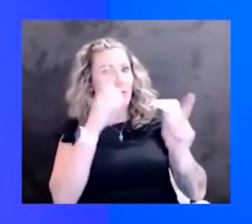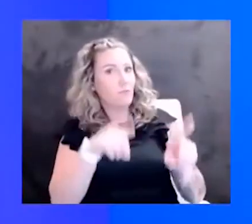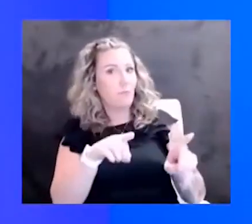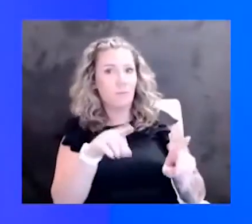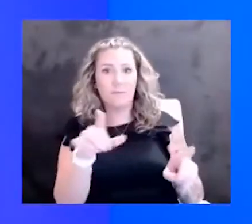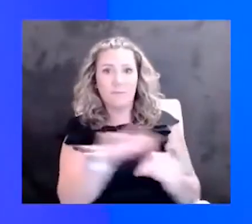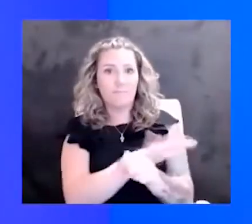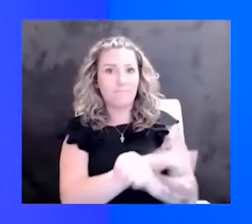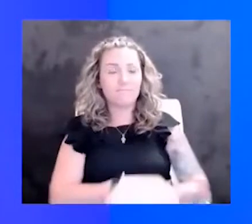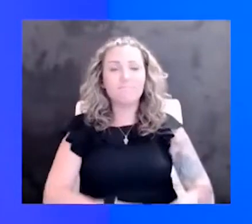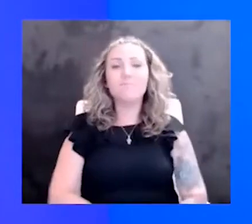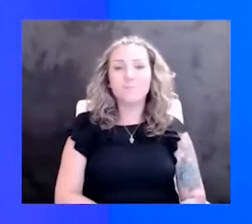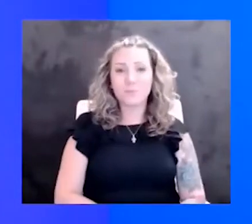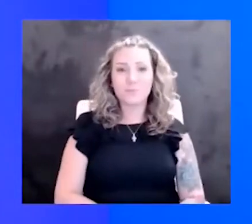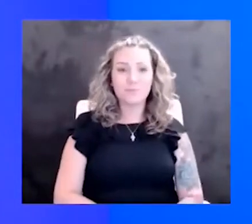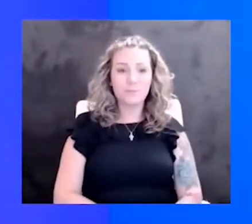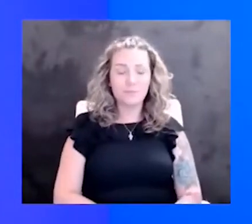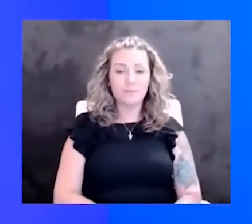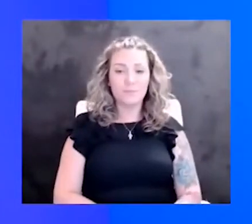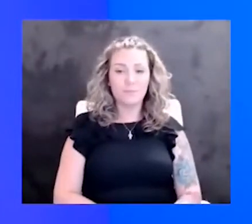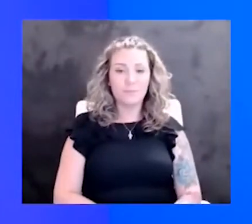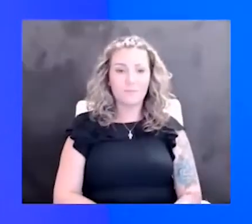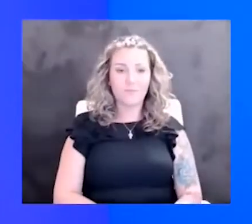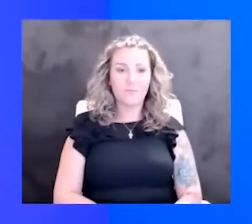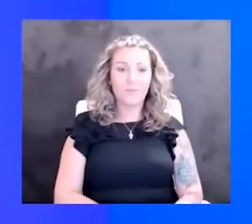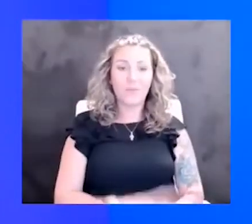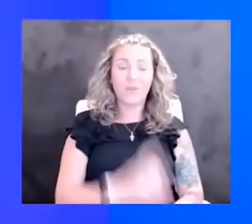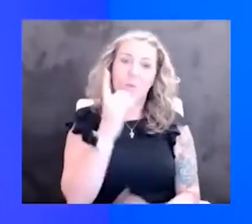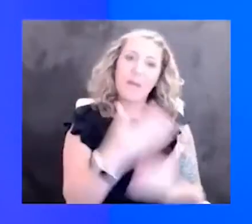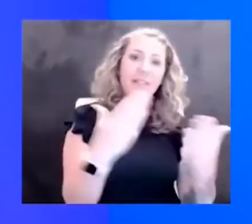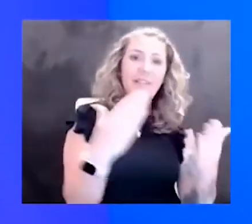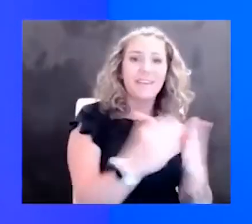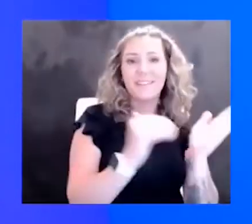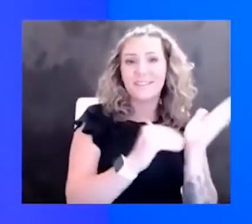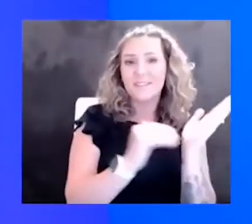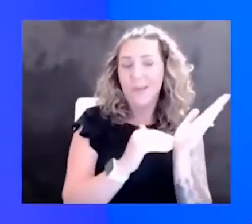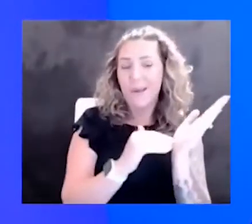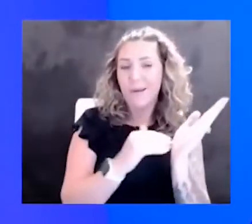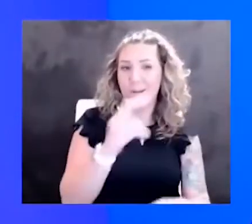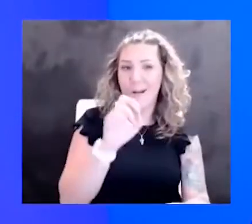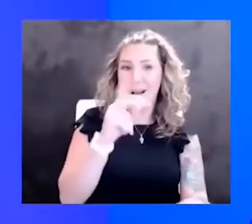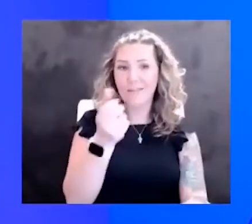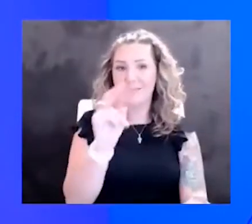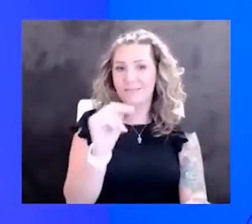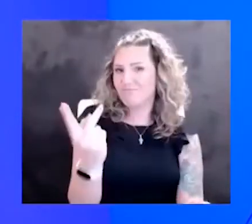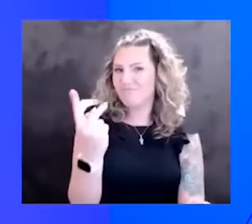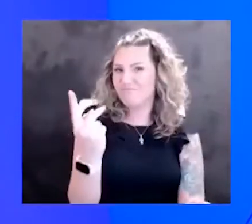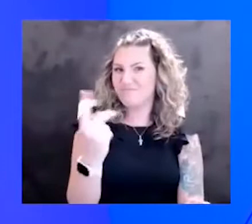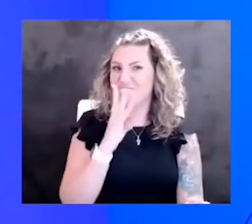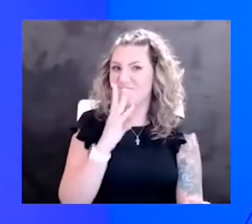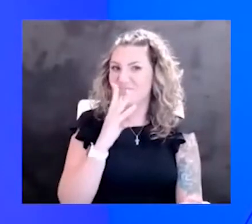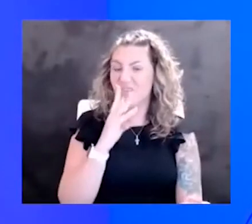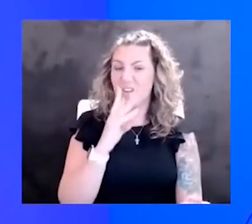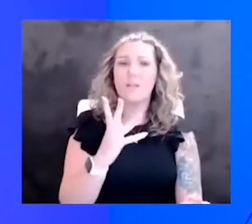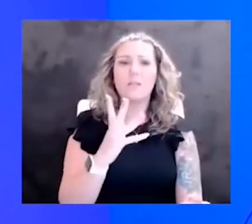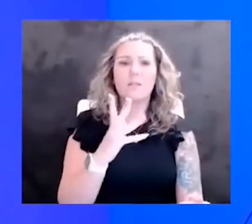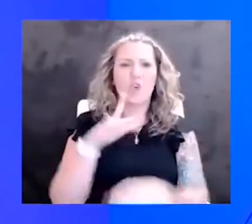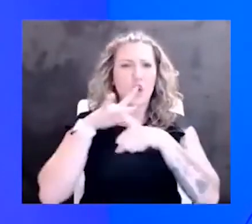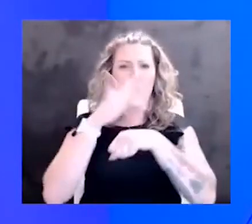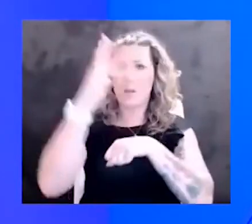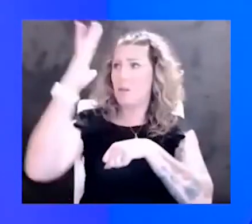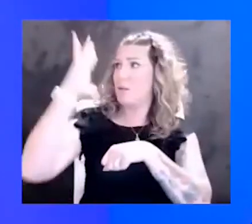think that one of the things that Dr. Hawkins and I were talking about today is early on in this pandemic, we recognized we didn't